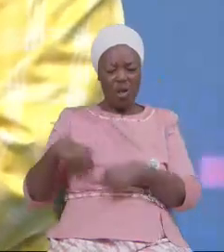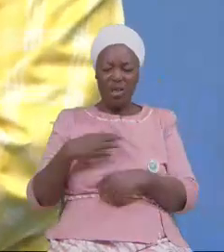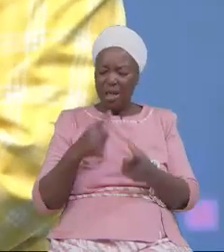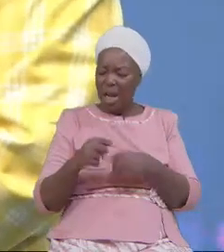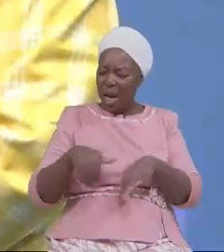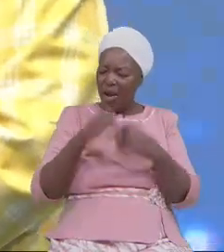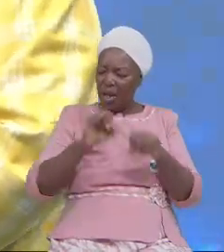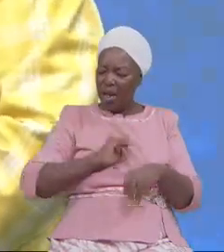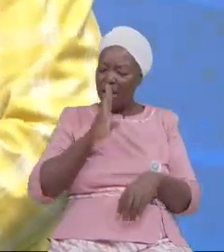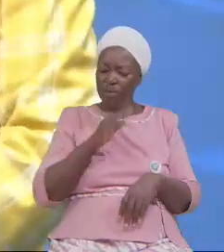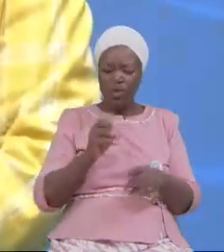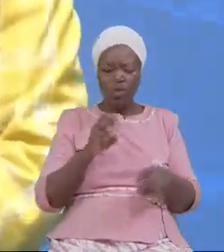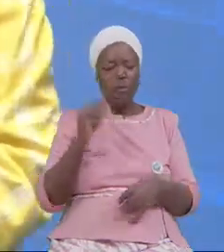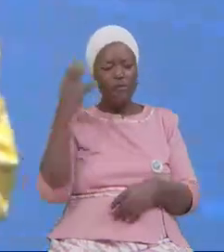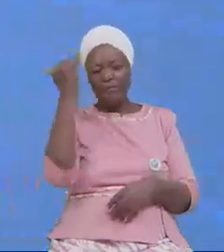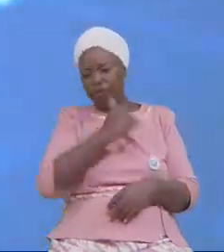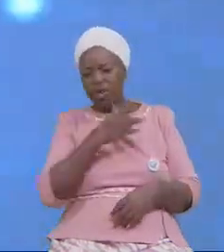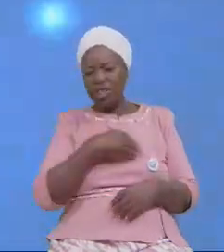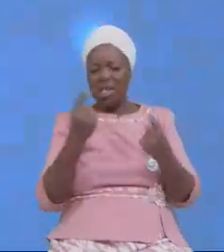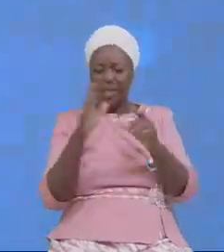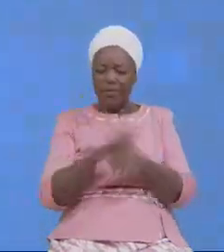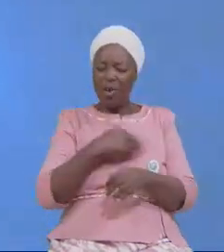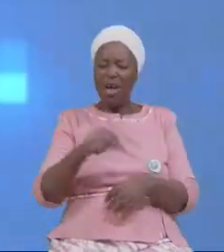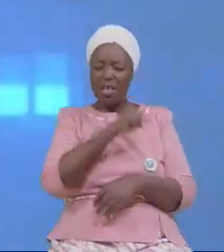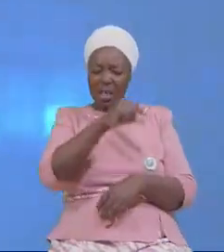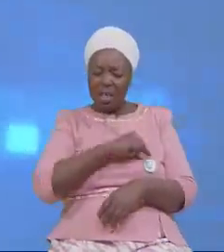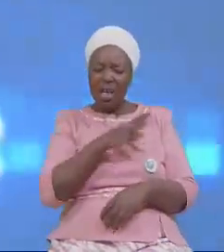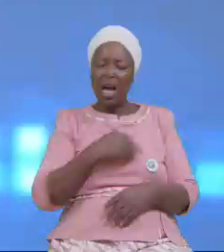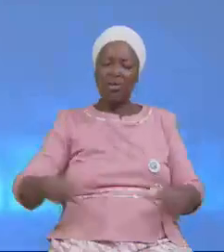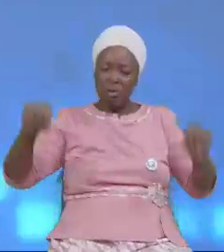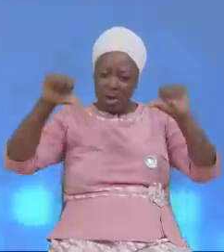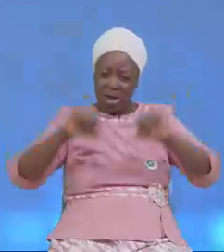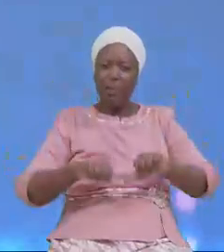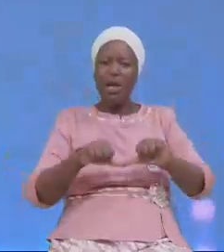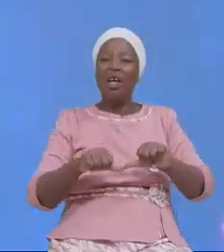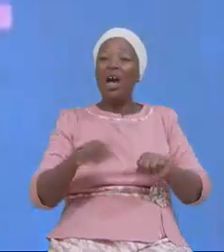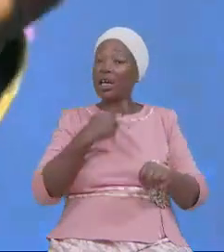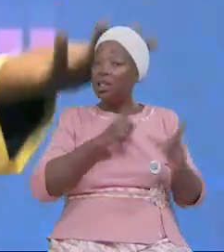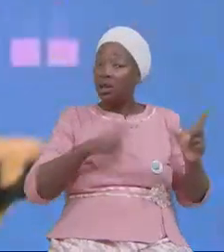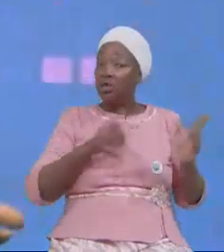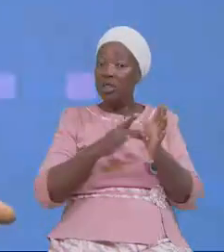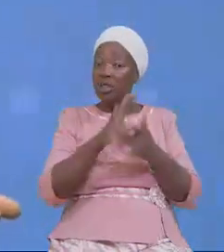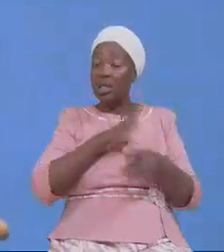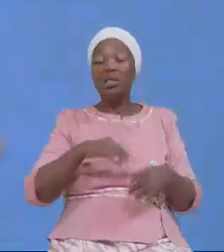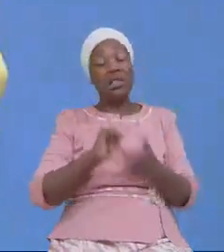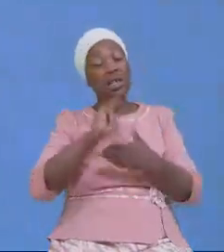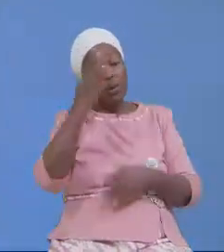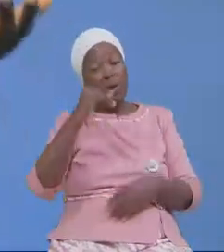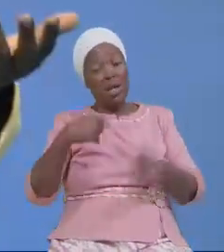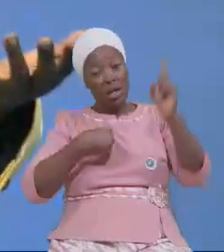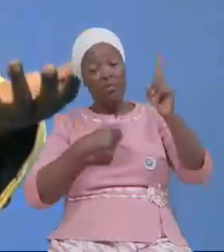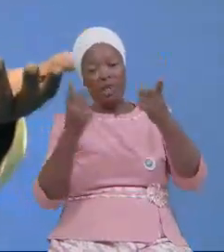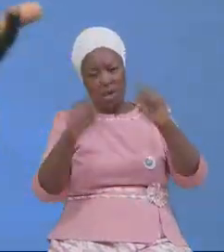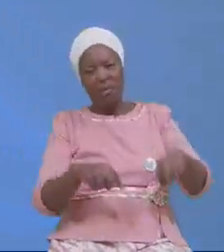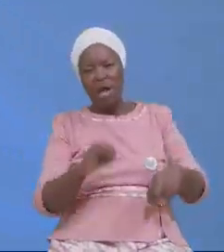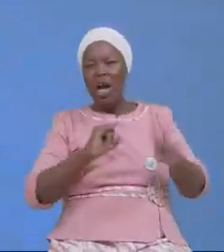foolish and so sinful and so guilty and condemned? And the Lord Jesus said, that's why I came. I